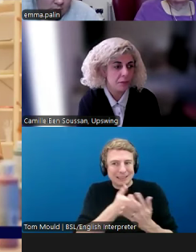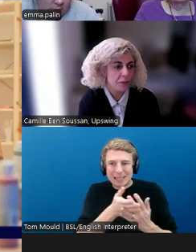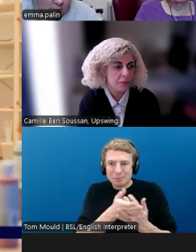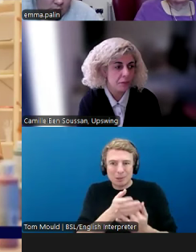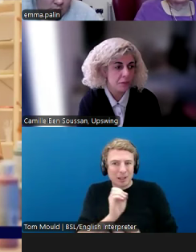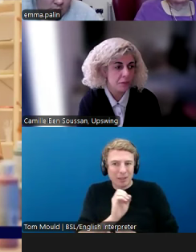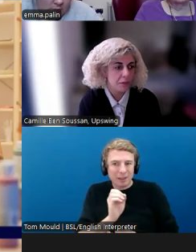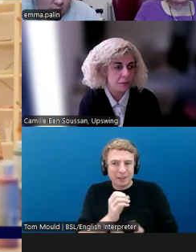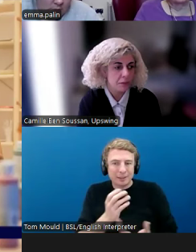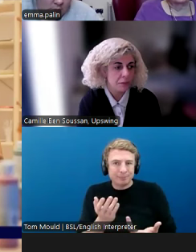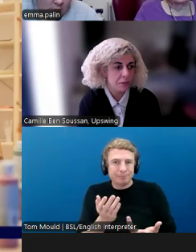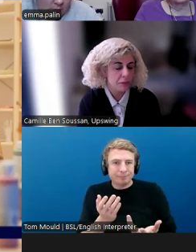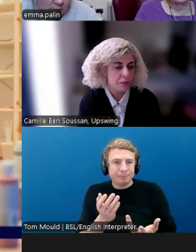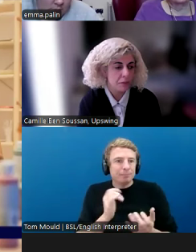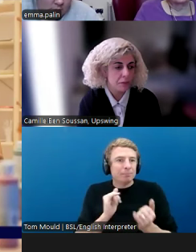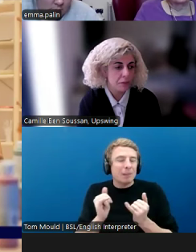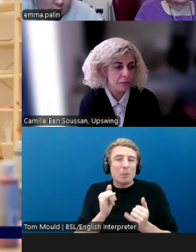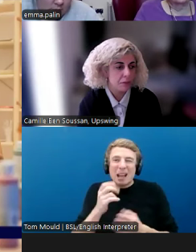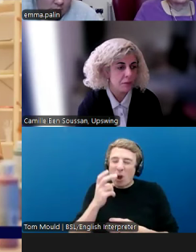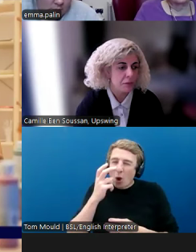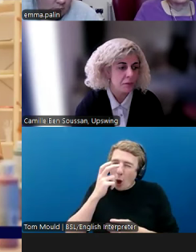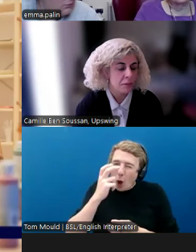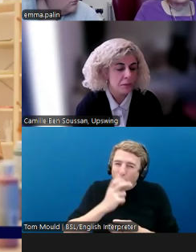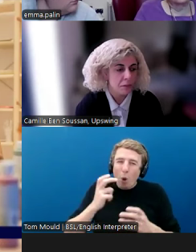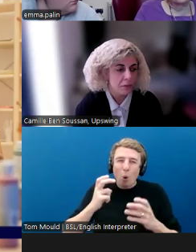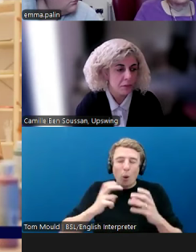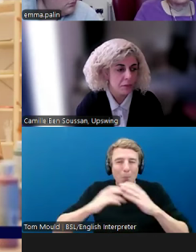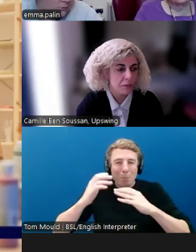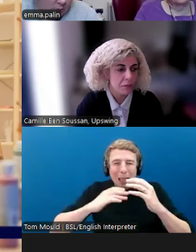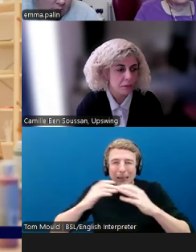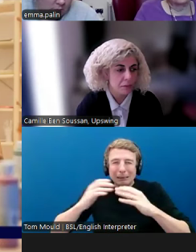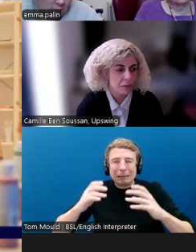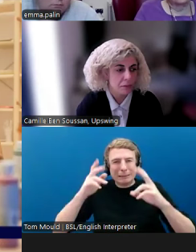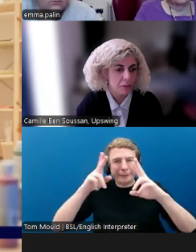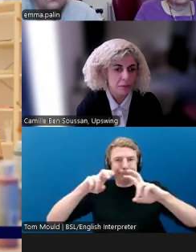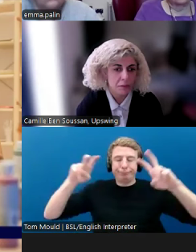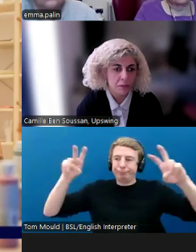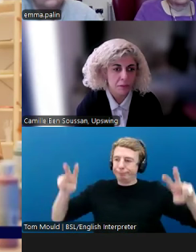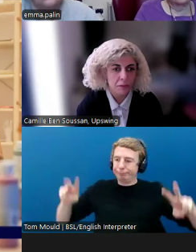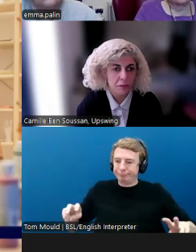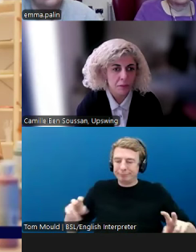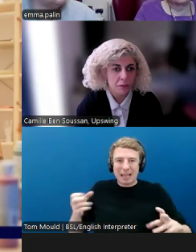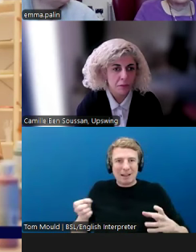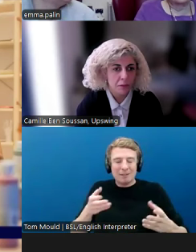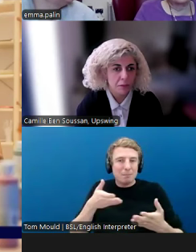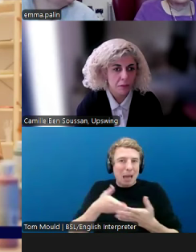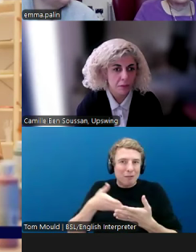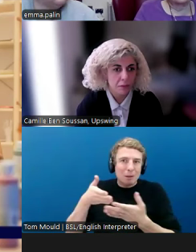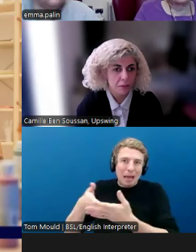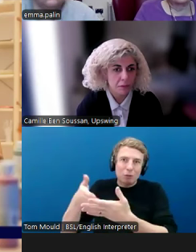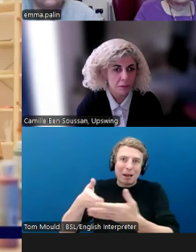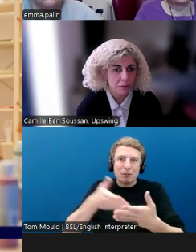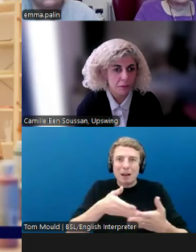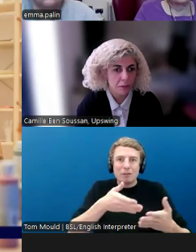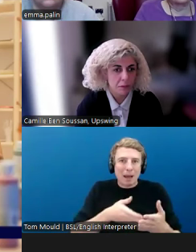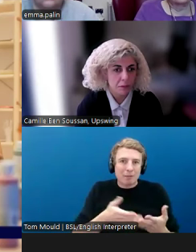really classical listed buildings. So there will be often limitations and barriers there as well.